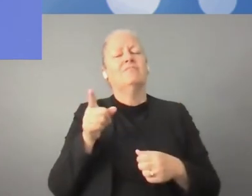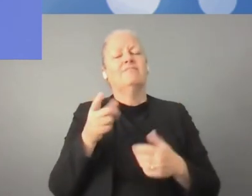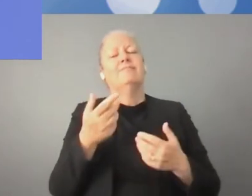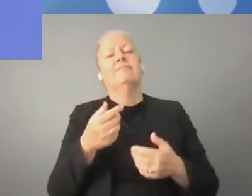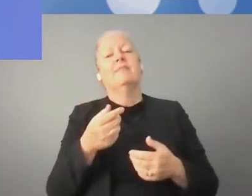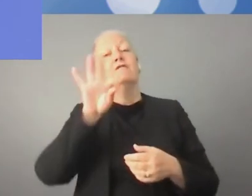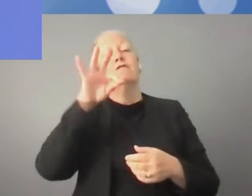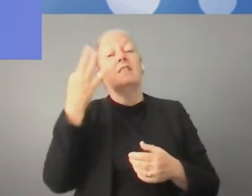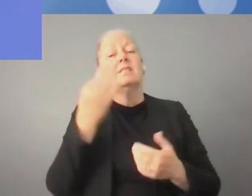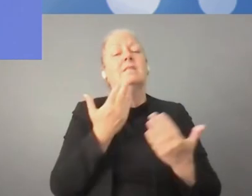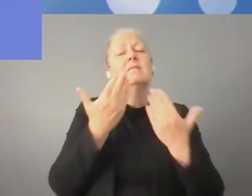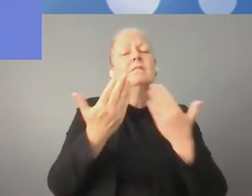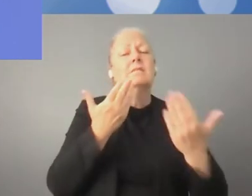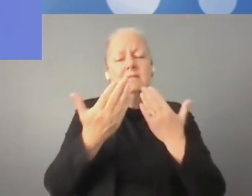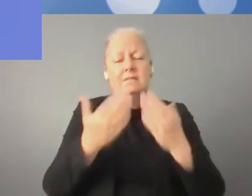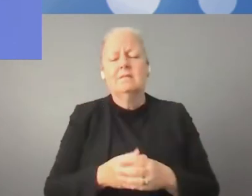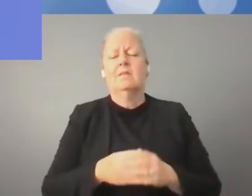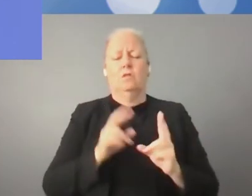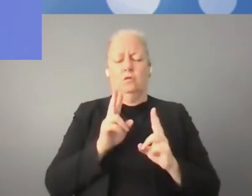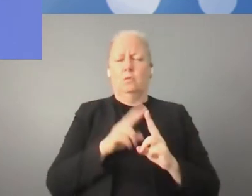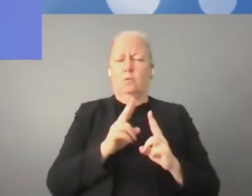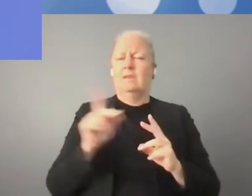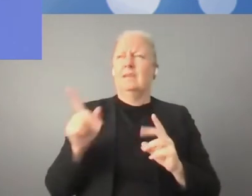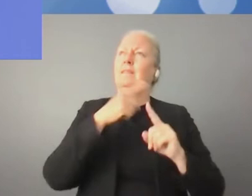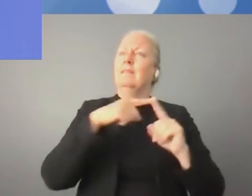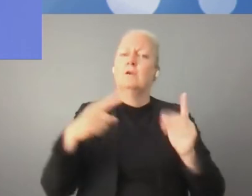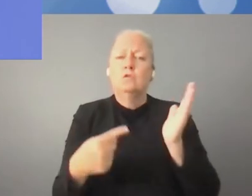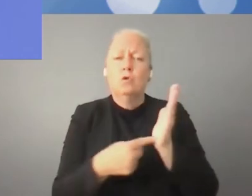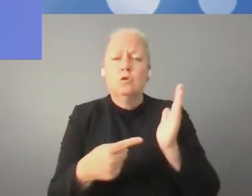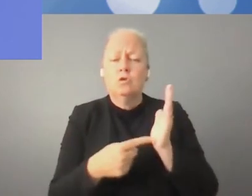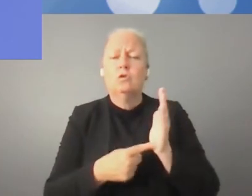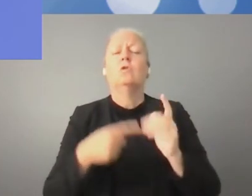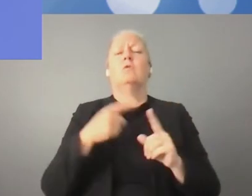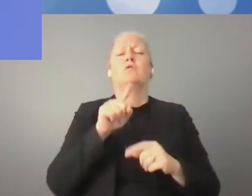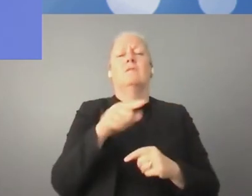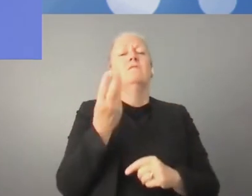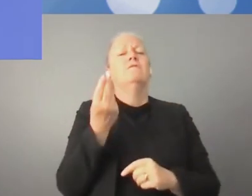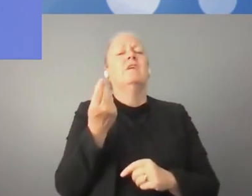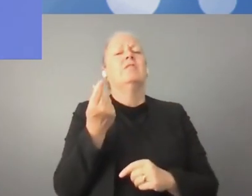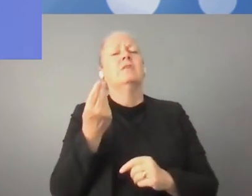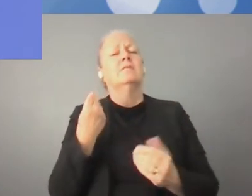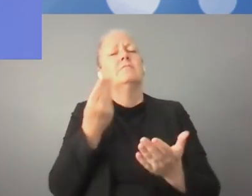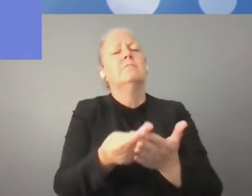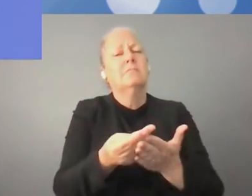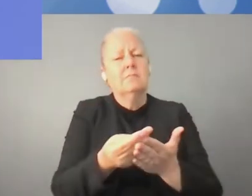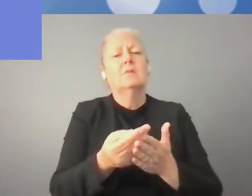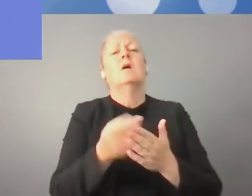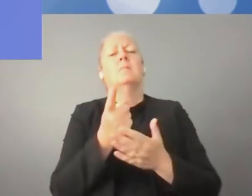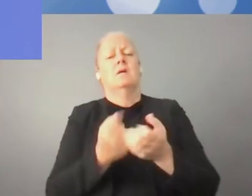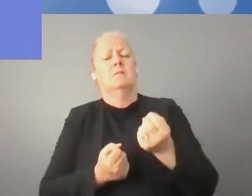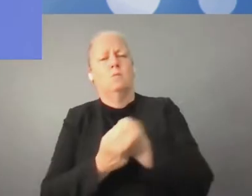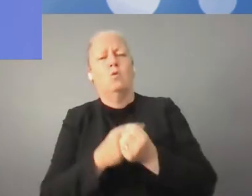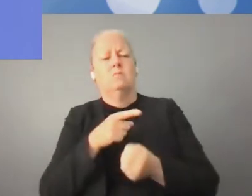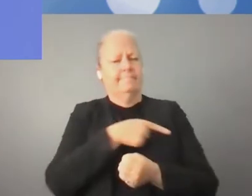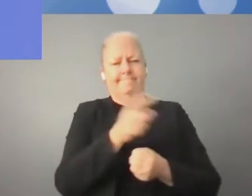present on the conference was like a digital technologies and the financing side financial side and supporting startups so if you